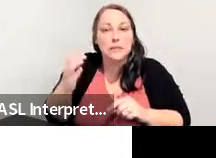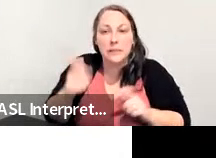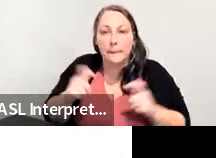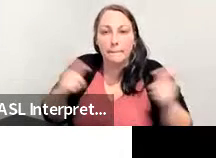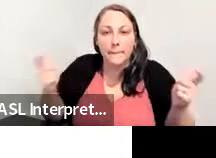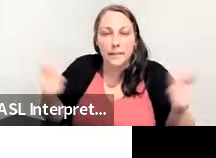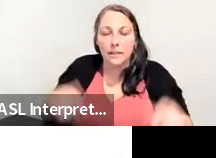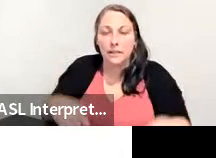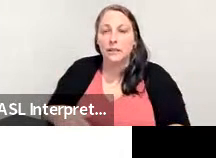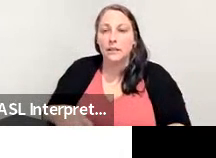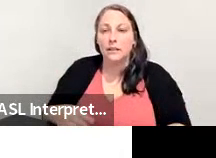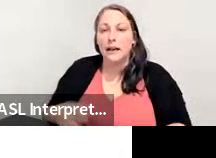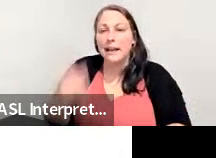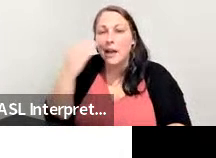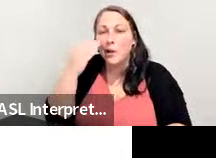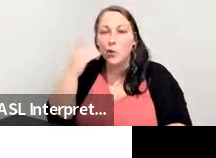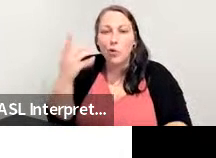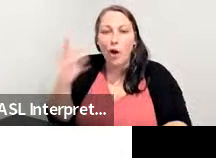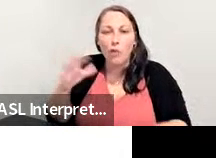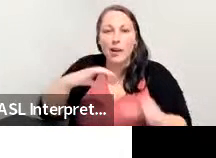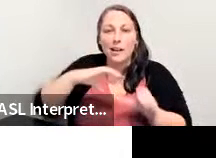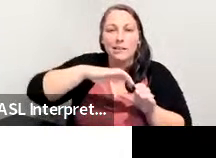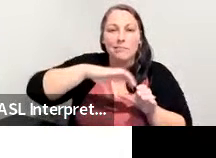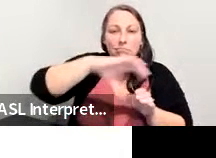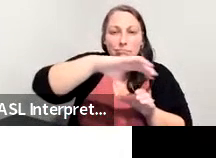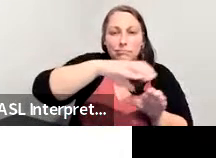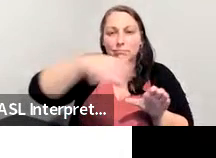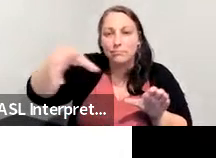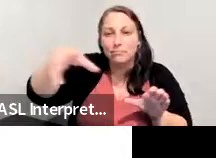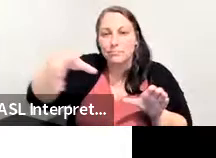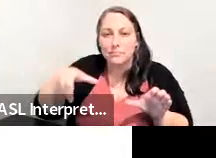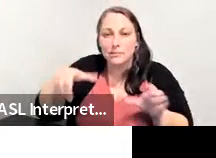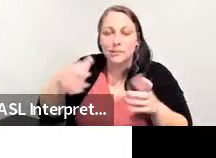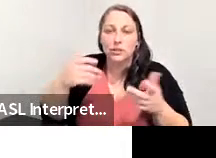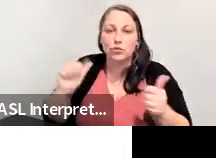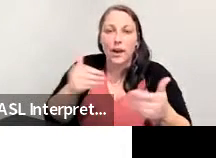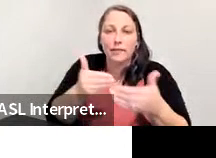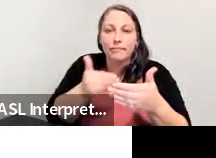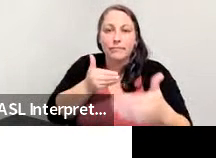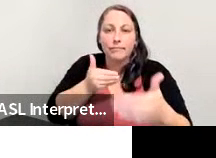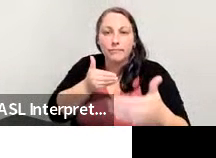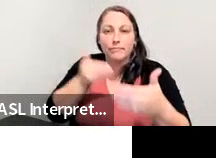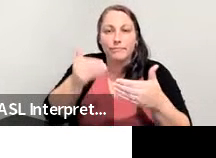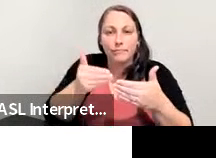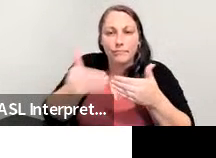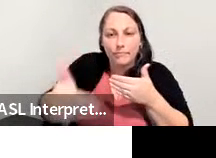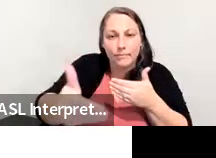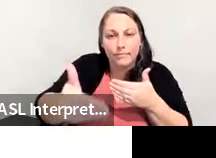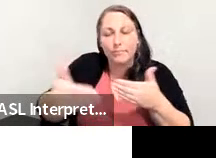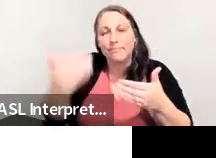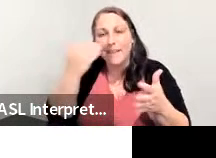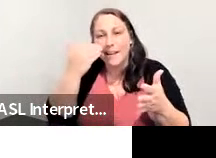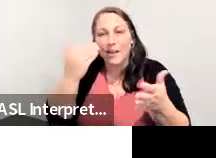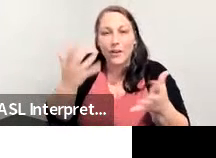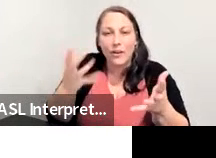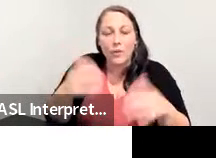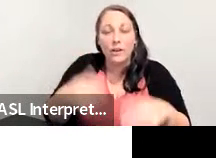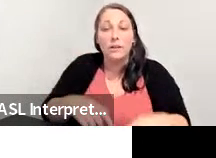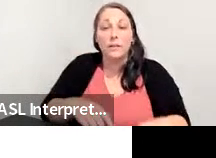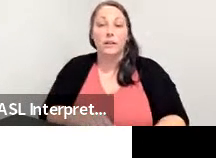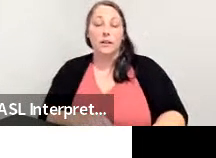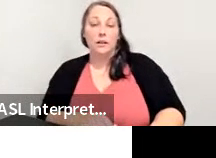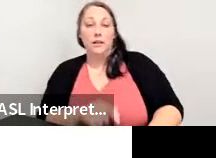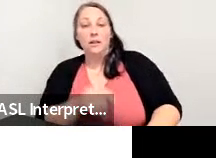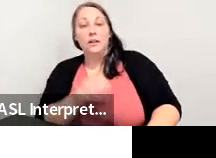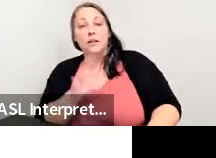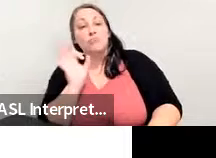I think, sorry, go ahead. We might all want to say the same thing, but we also I was going to say the setback of the